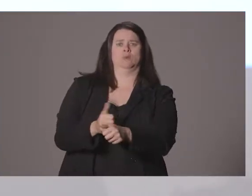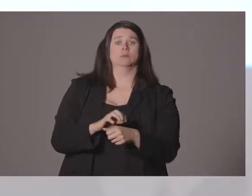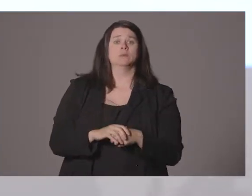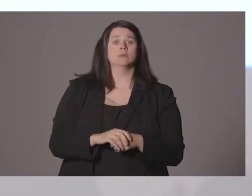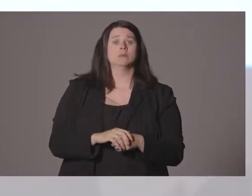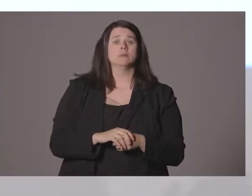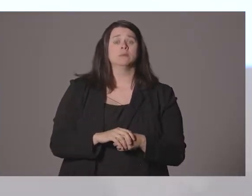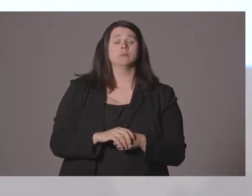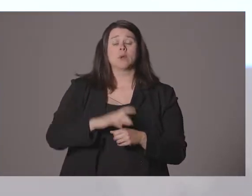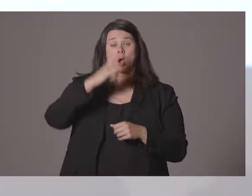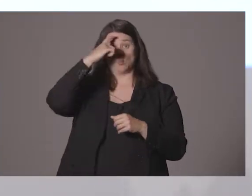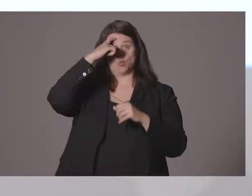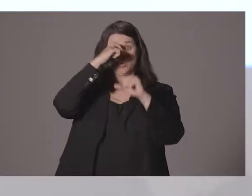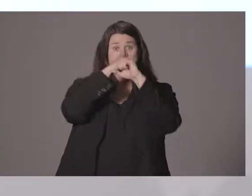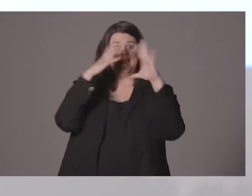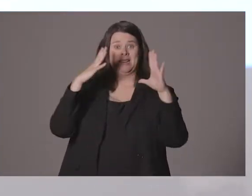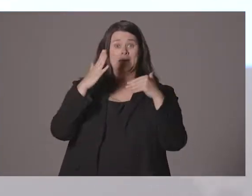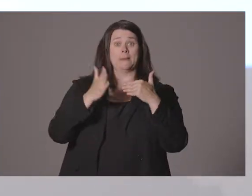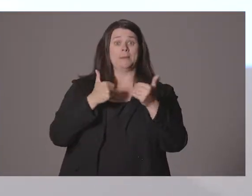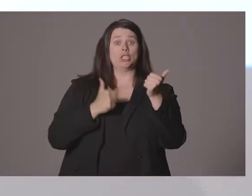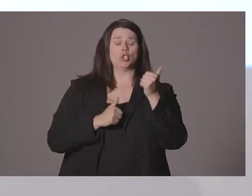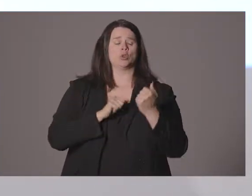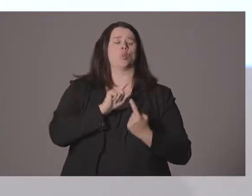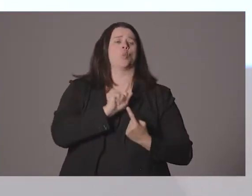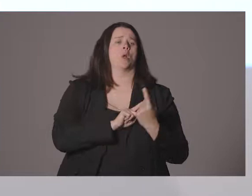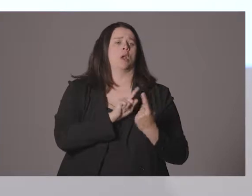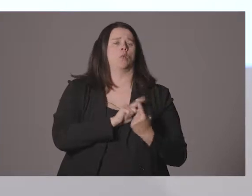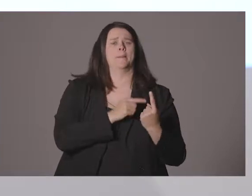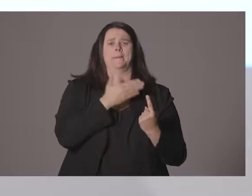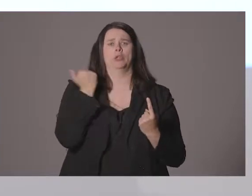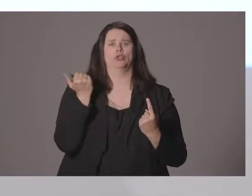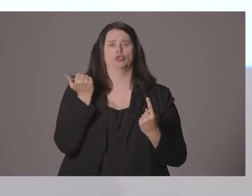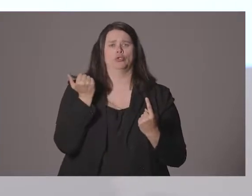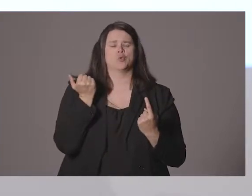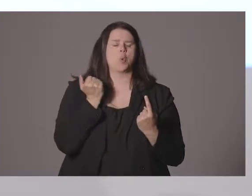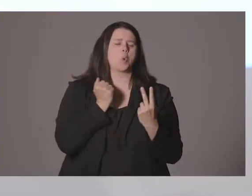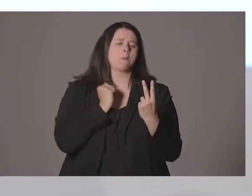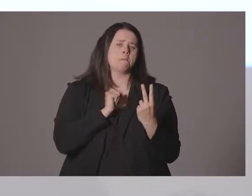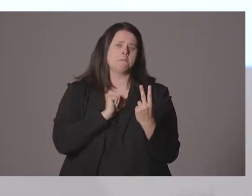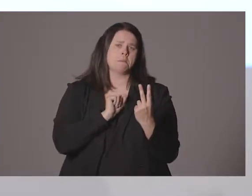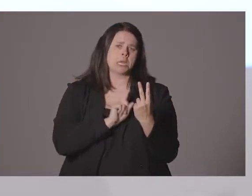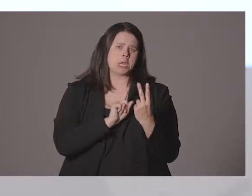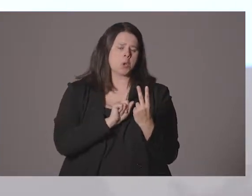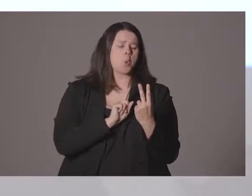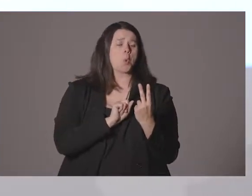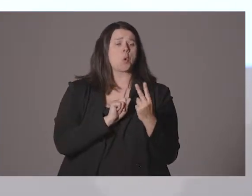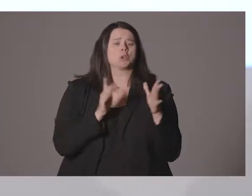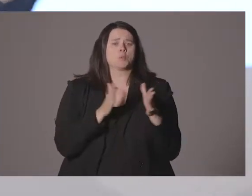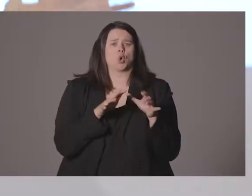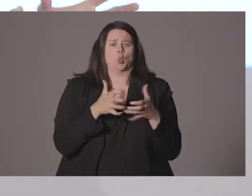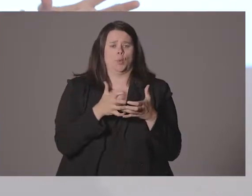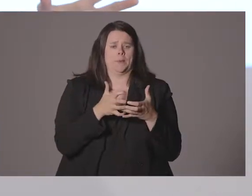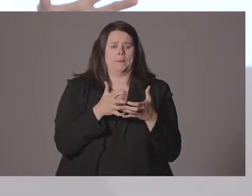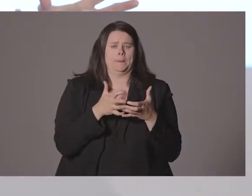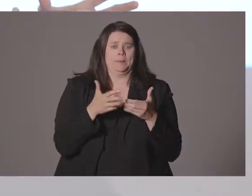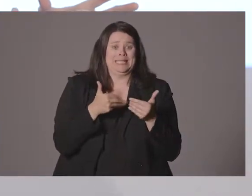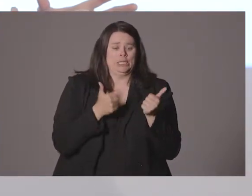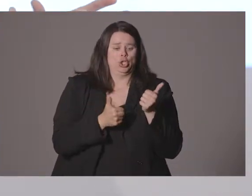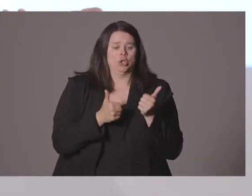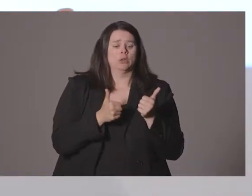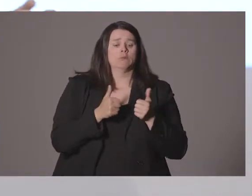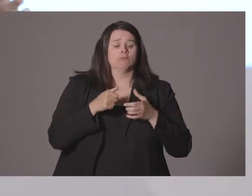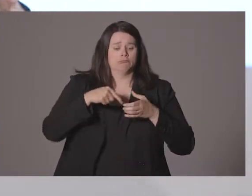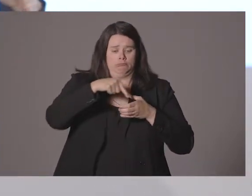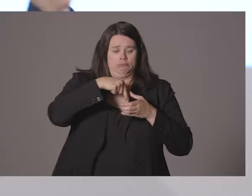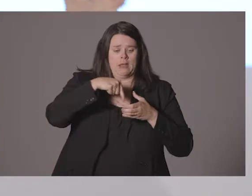easier for our brains to start one-on-one or to start paired or in a small group, and then orienting to your